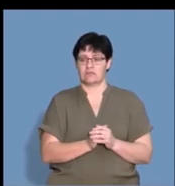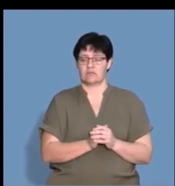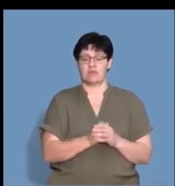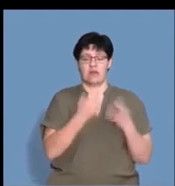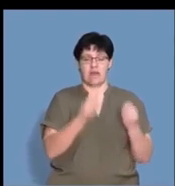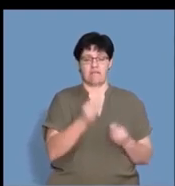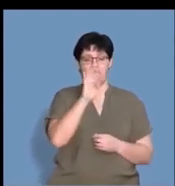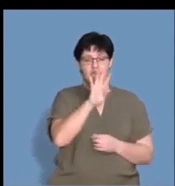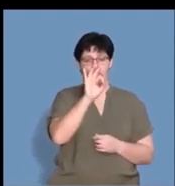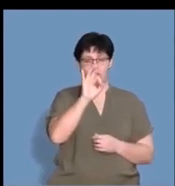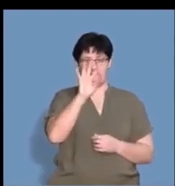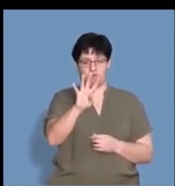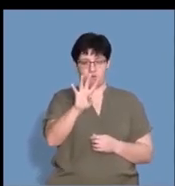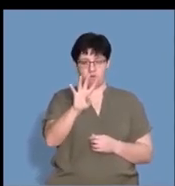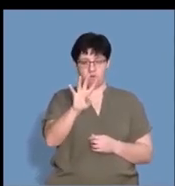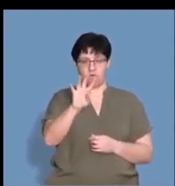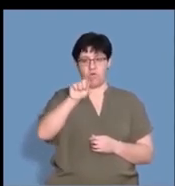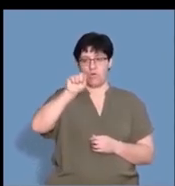so now we've got